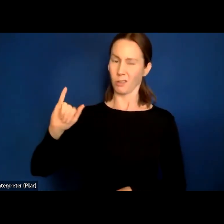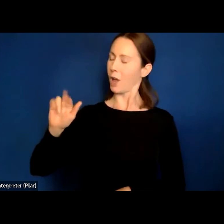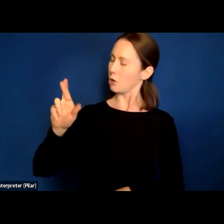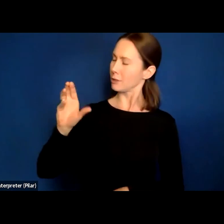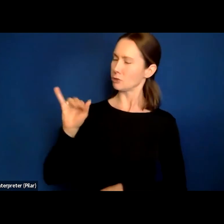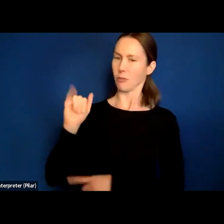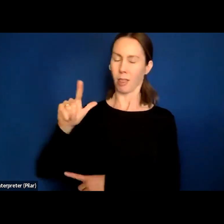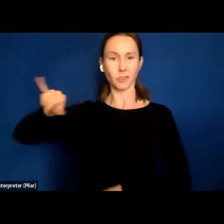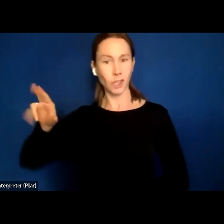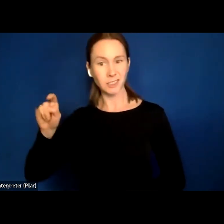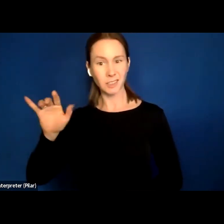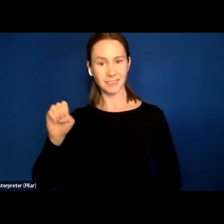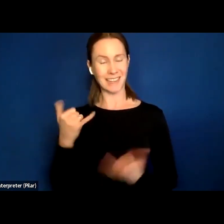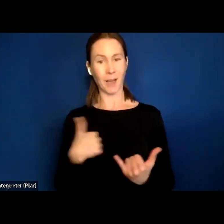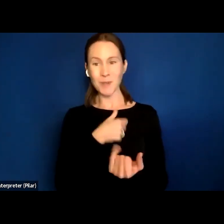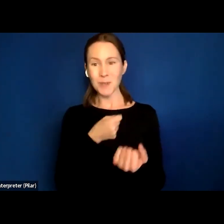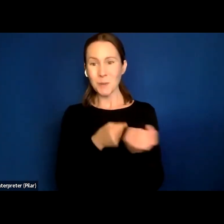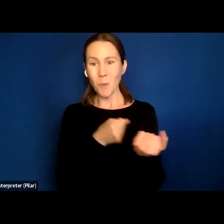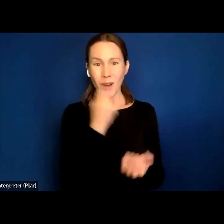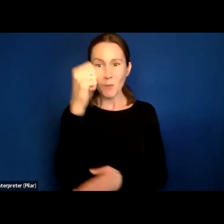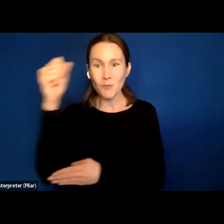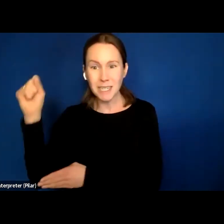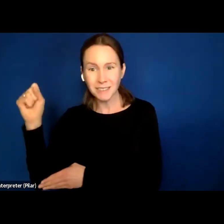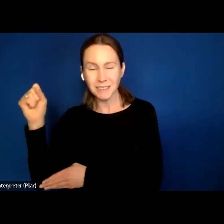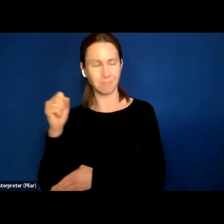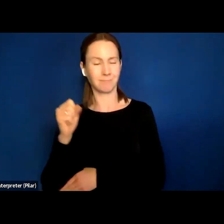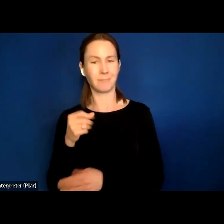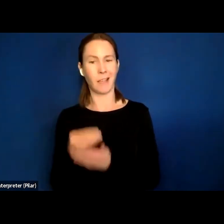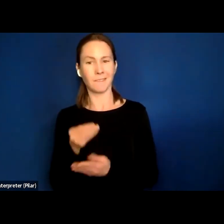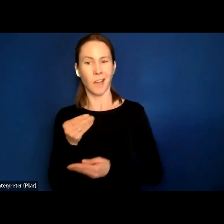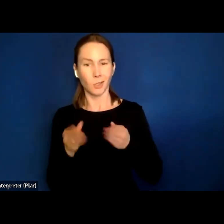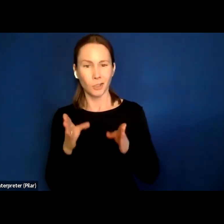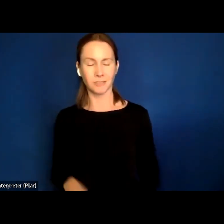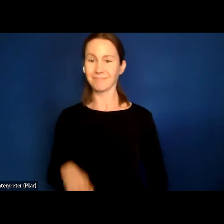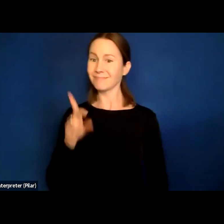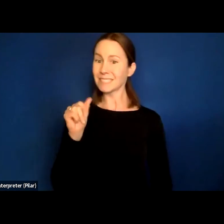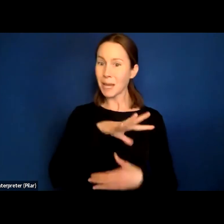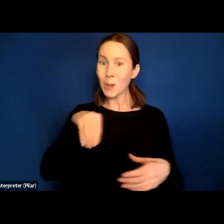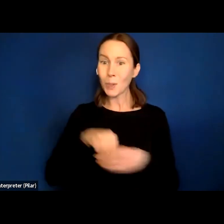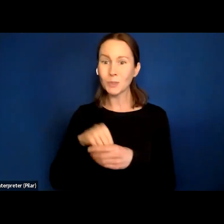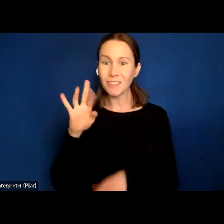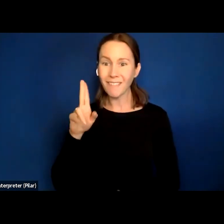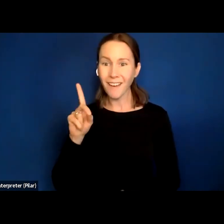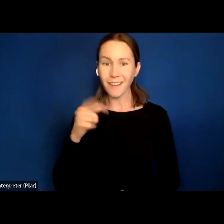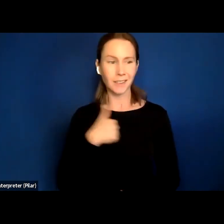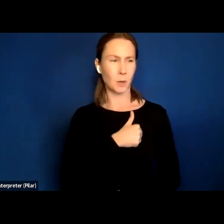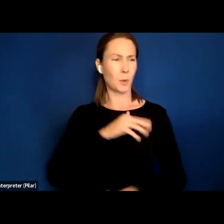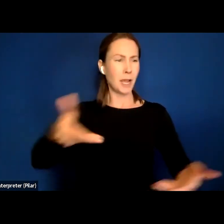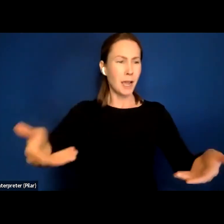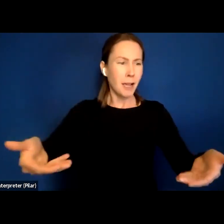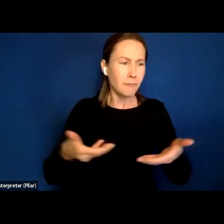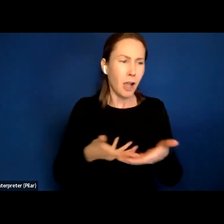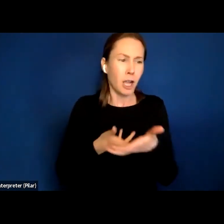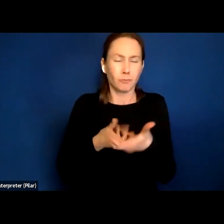get to support as funders. At the Disability Inclusion Fund, we welcome trust into our work